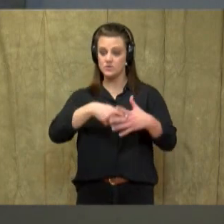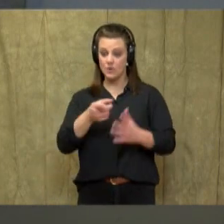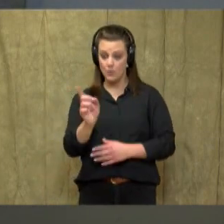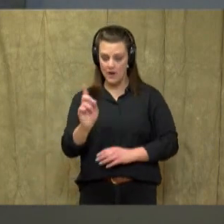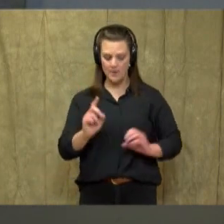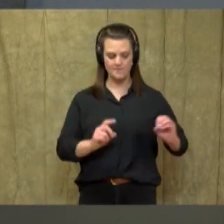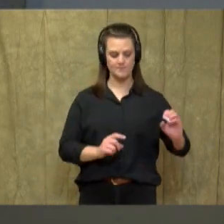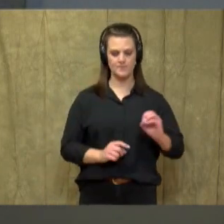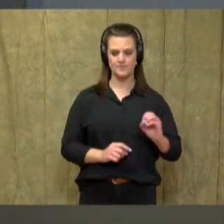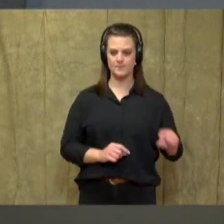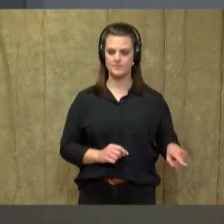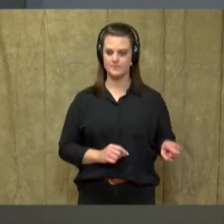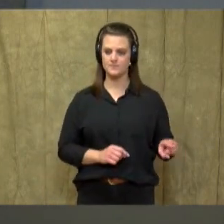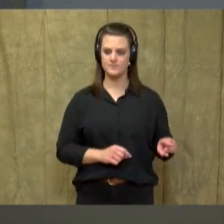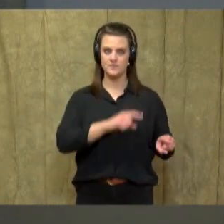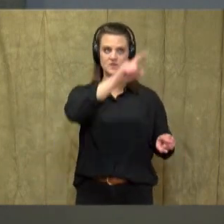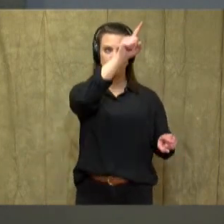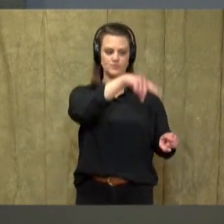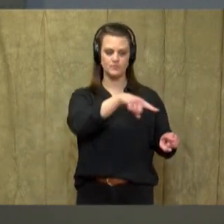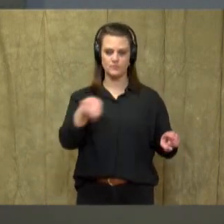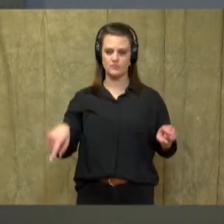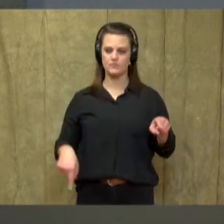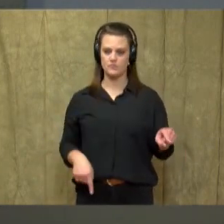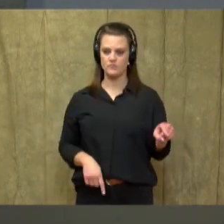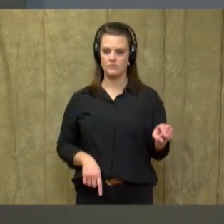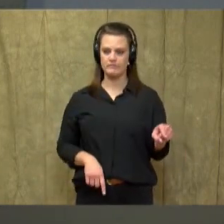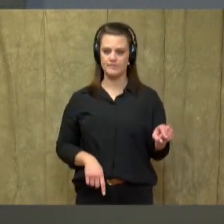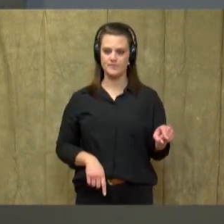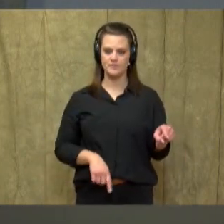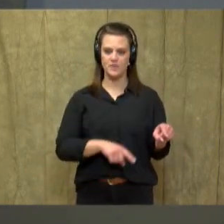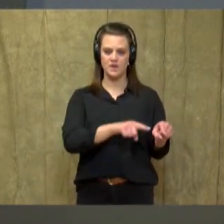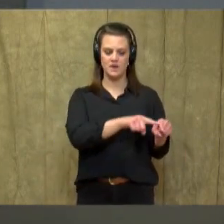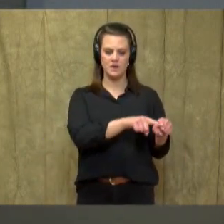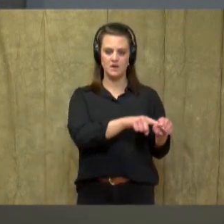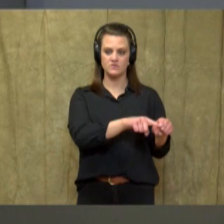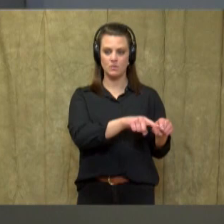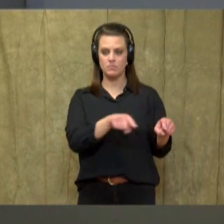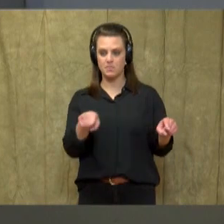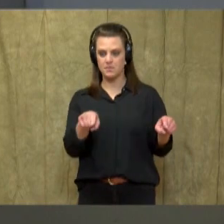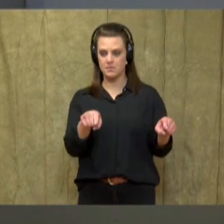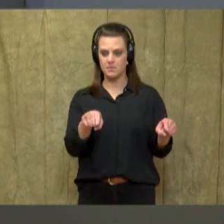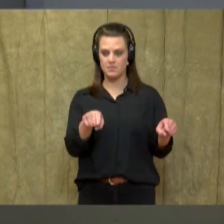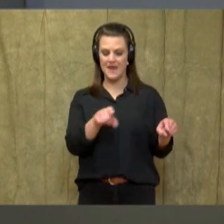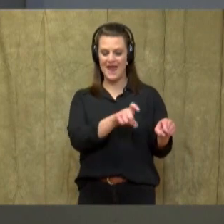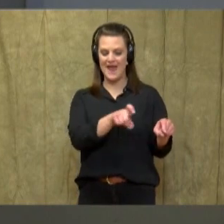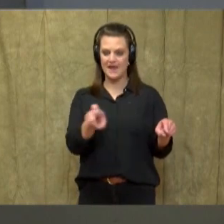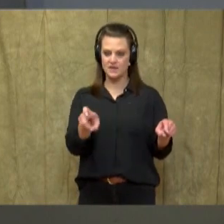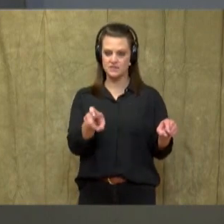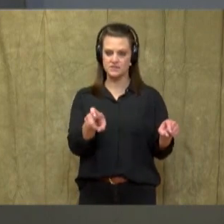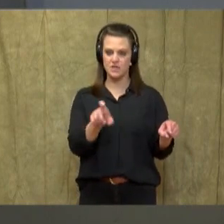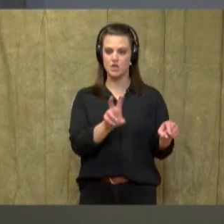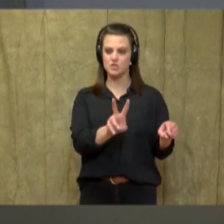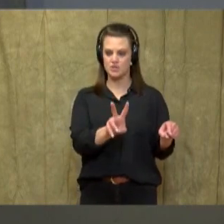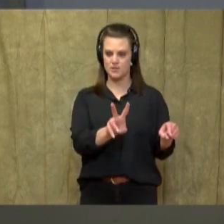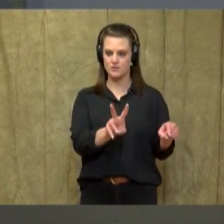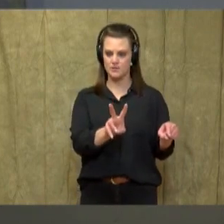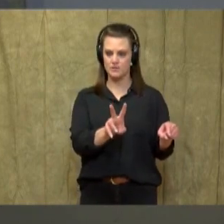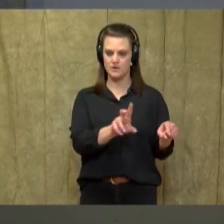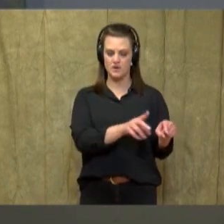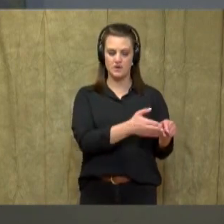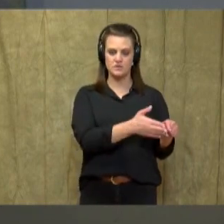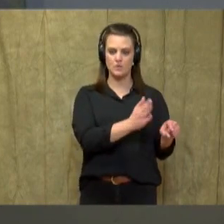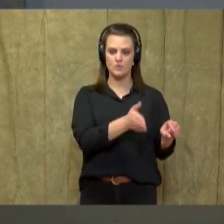origin, and we find point A is here, we know we're going to go over on the x 2 points,